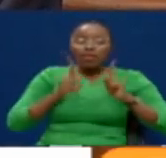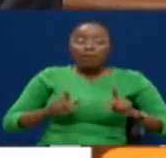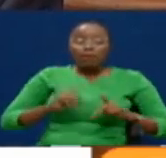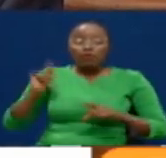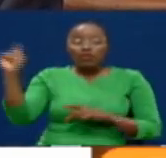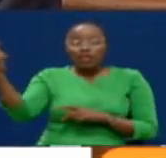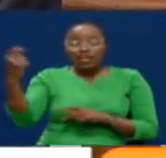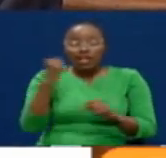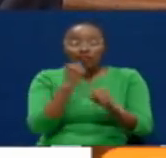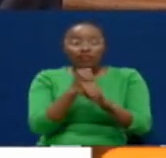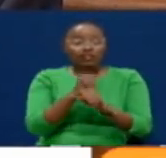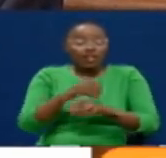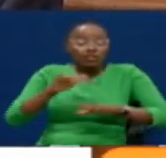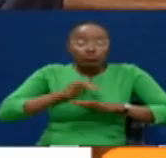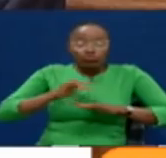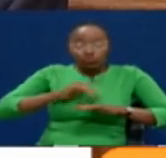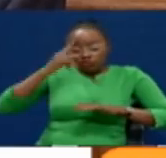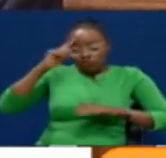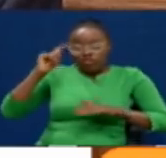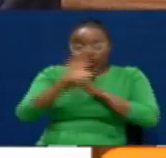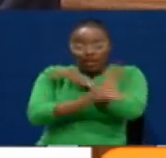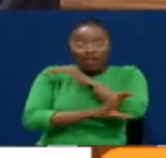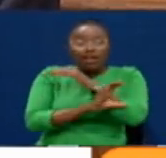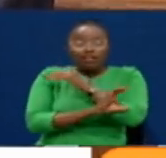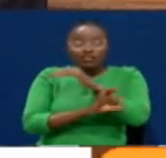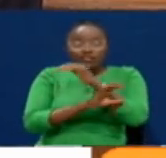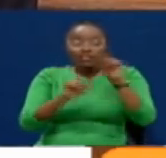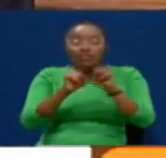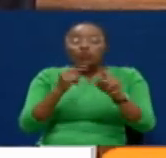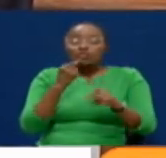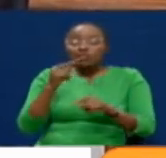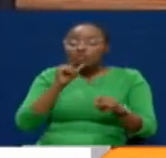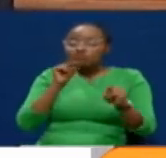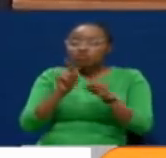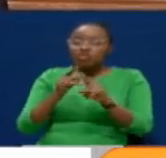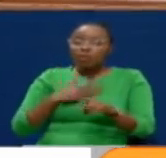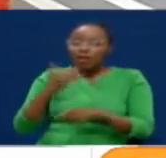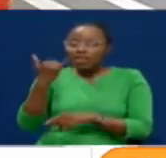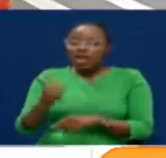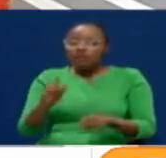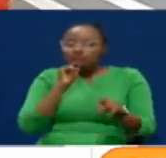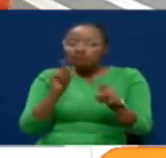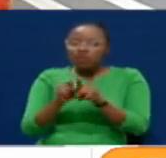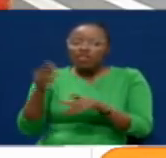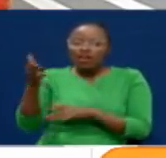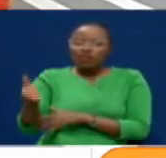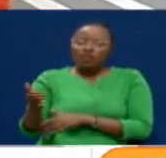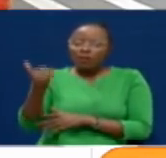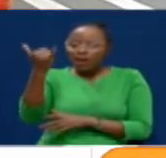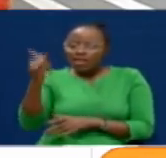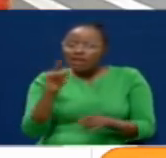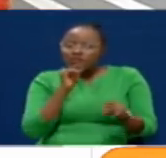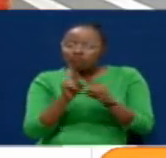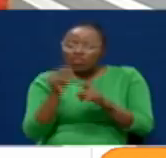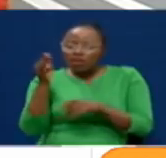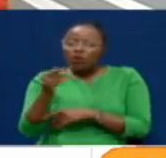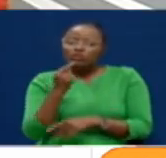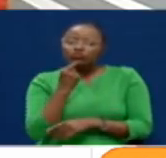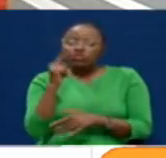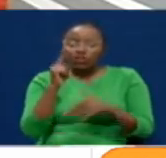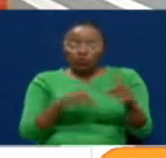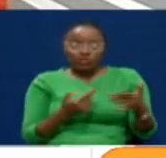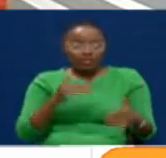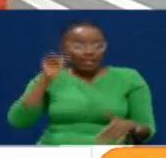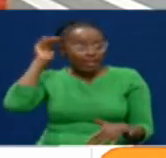He has done enough for this country. And that is what I would want to tell my brother, my younger brother here. Yes. My younger brother here, I want to tell him,